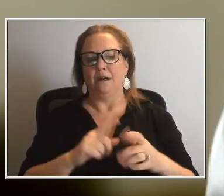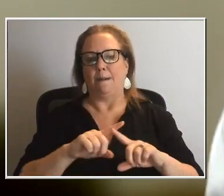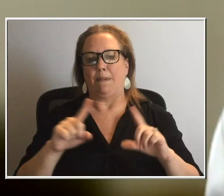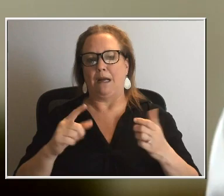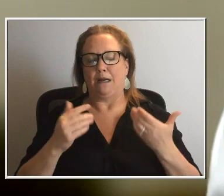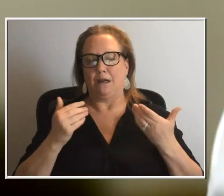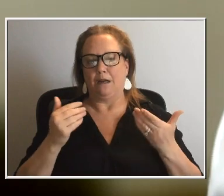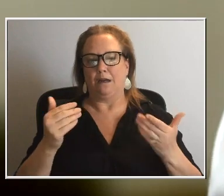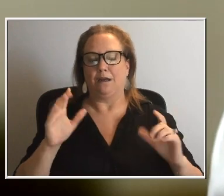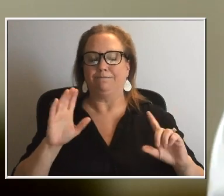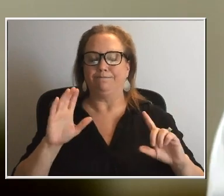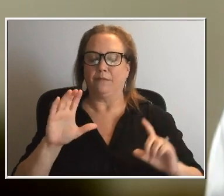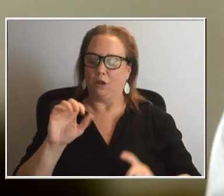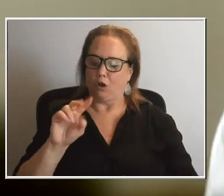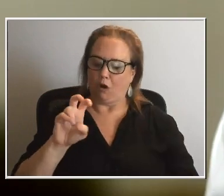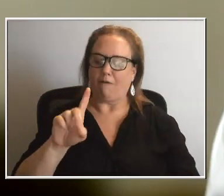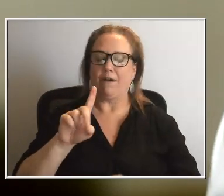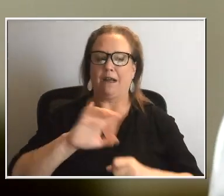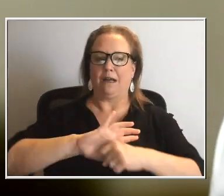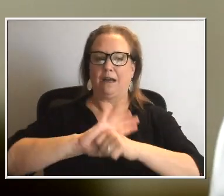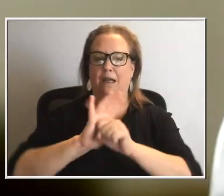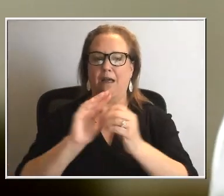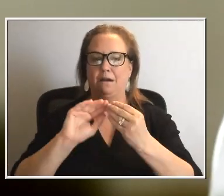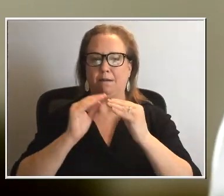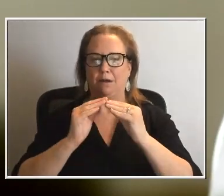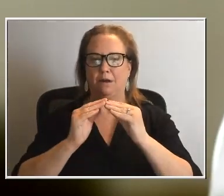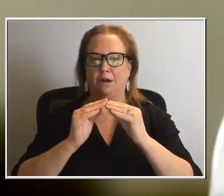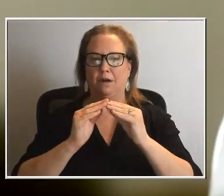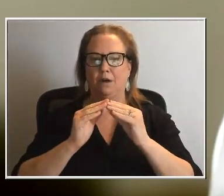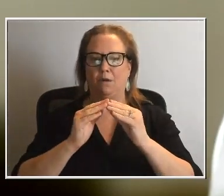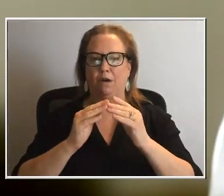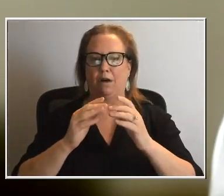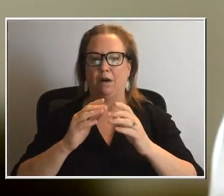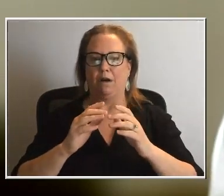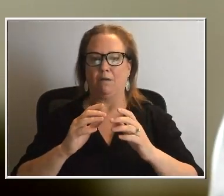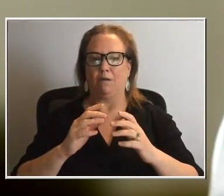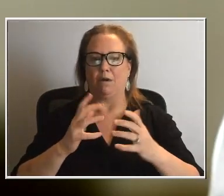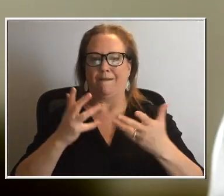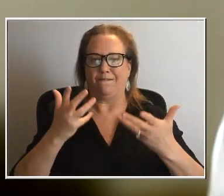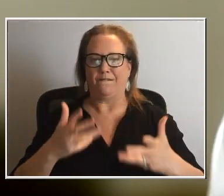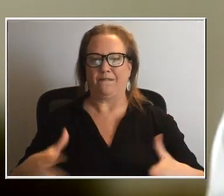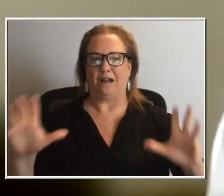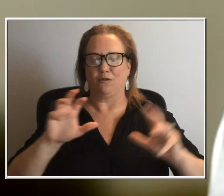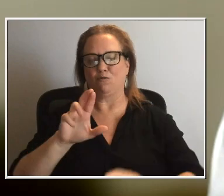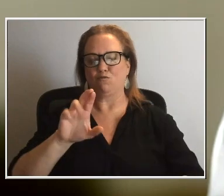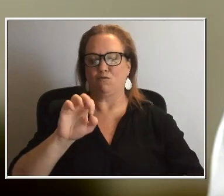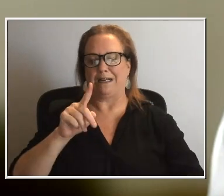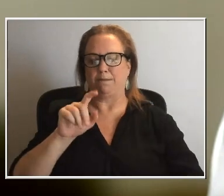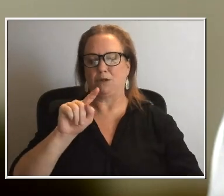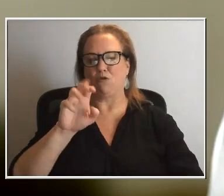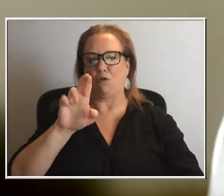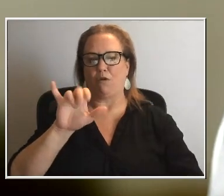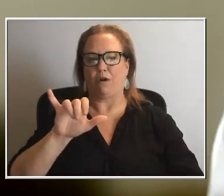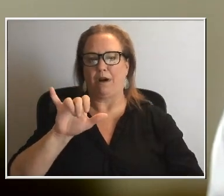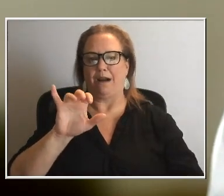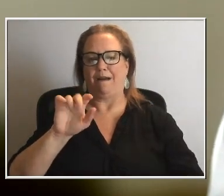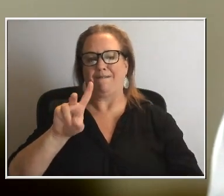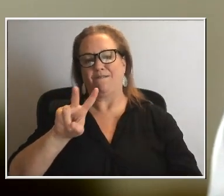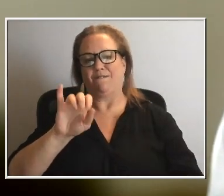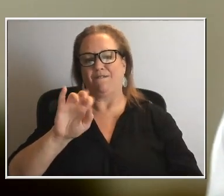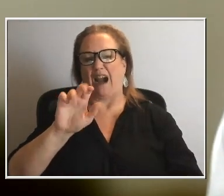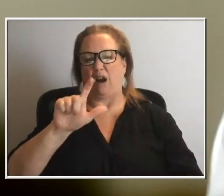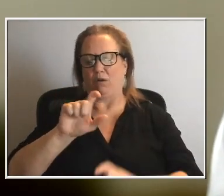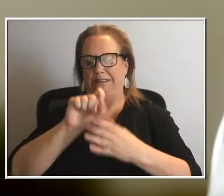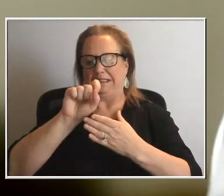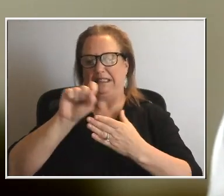moving on to the COVID count, so we are officially out of respiratory viral season. That typically ends about April 1st.